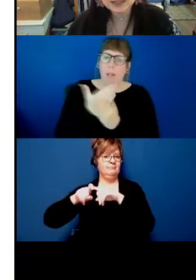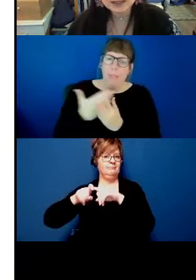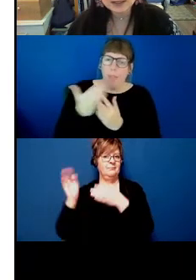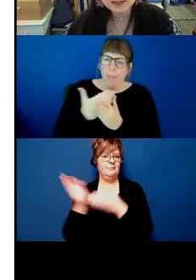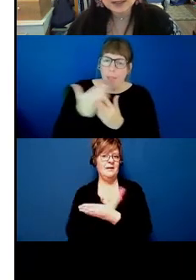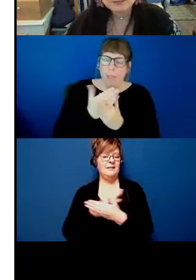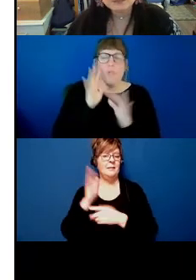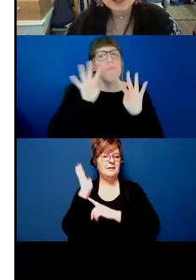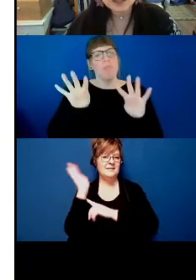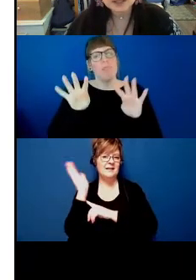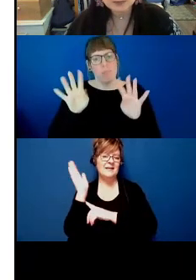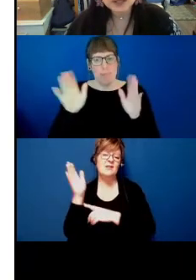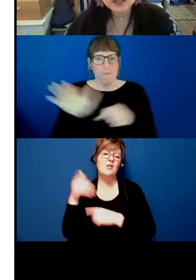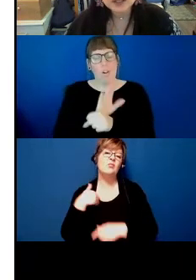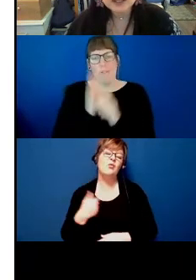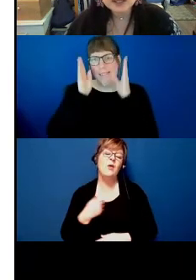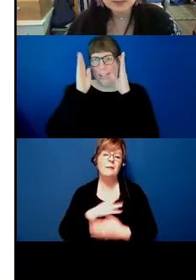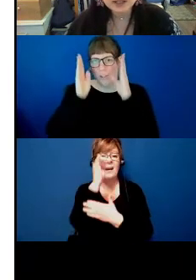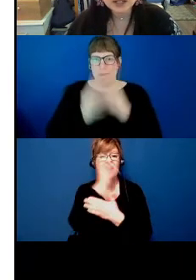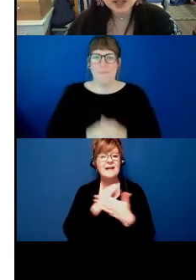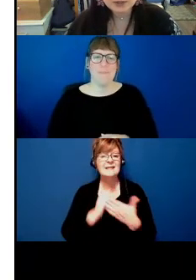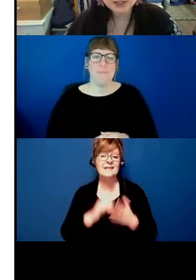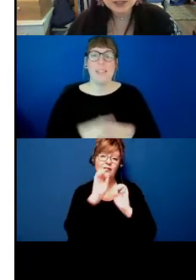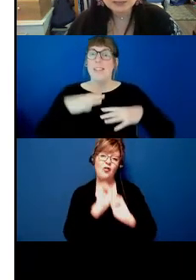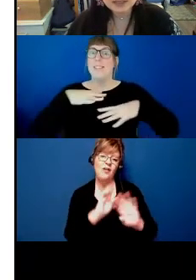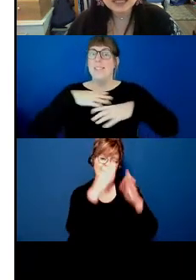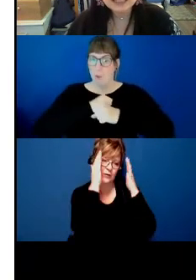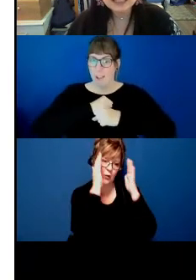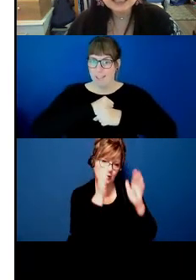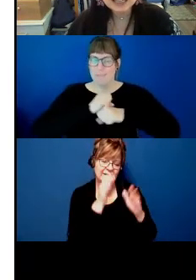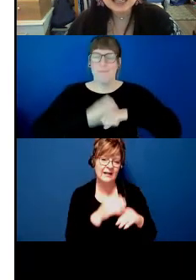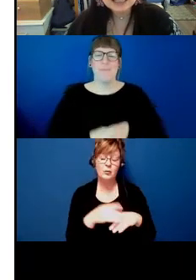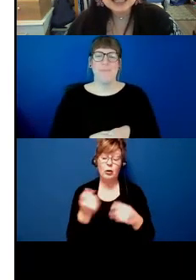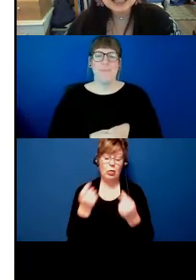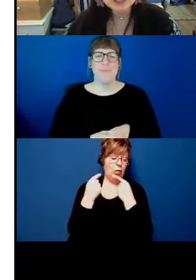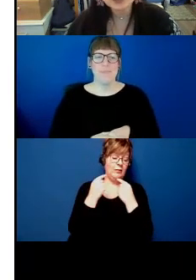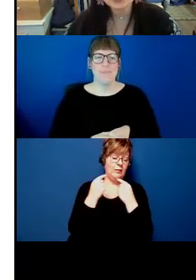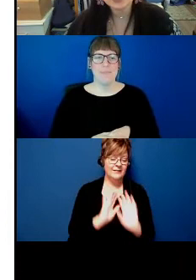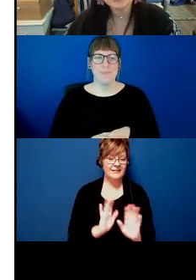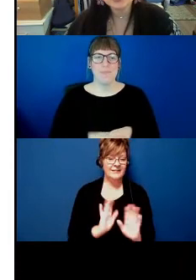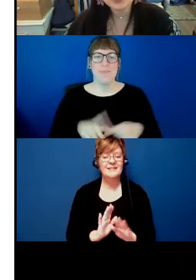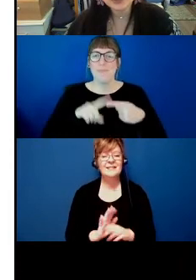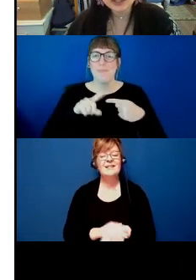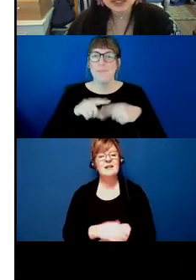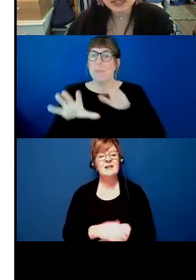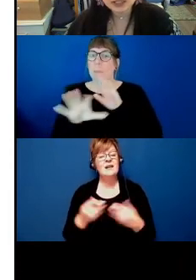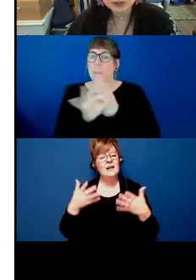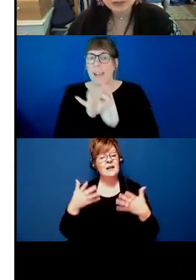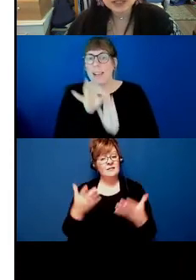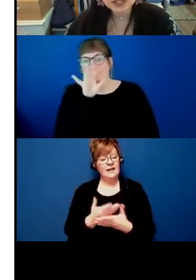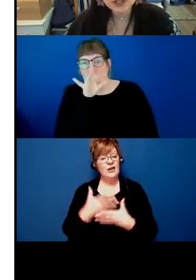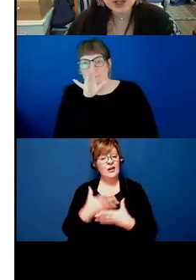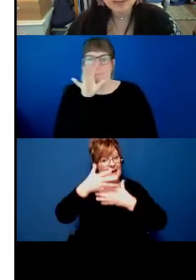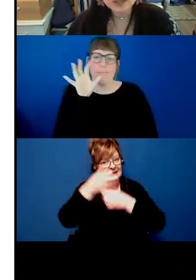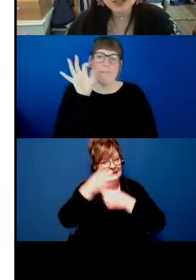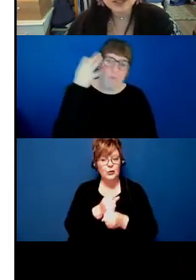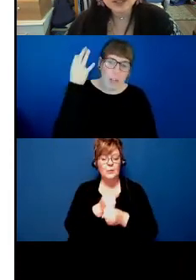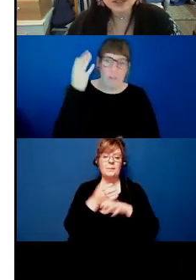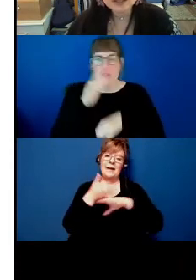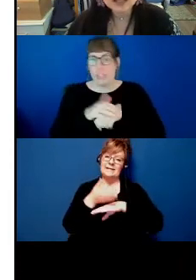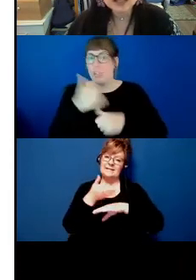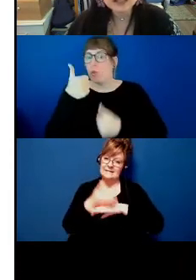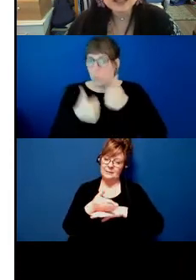uninterrupted. To summarize our accessibility options, please select your language using the interpretation